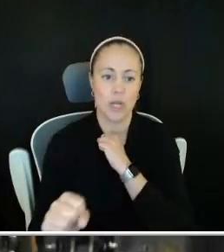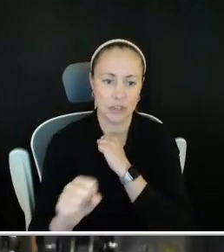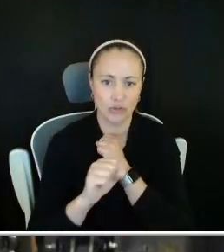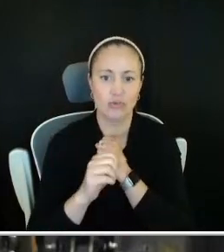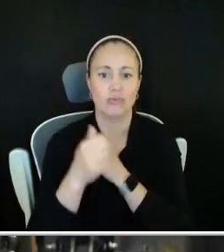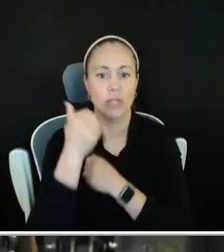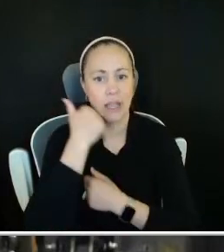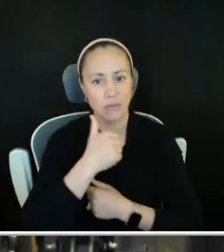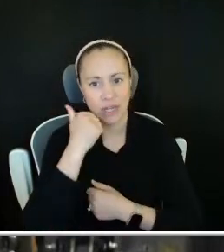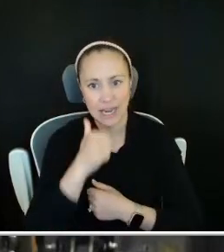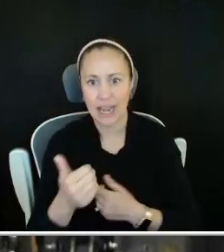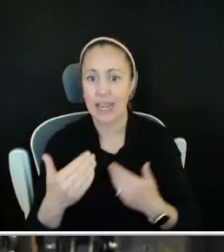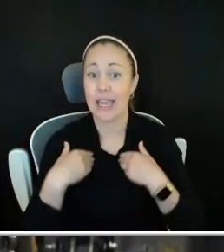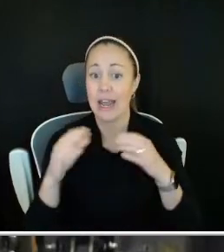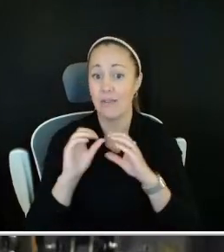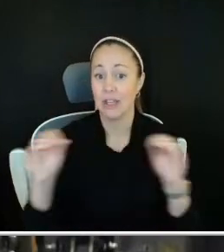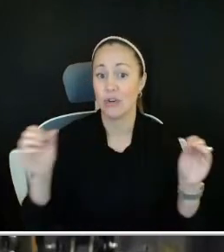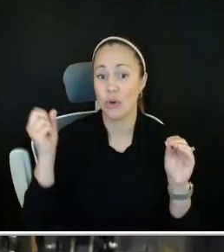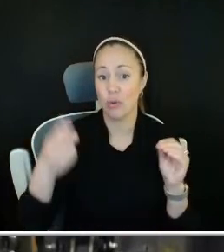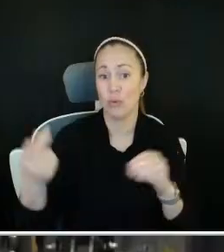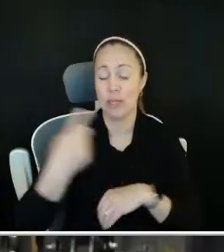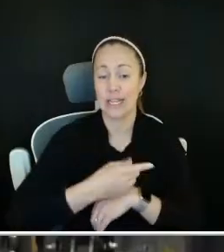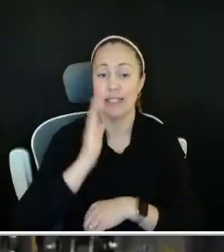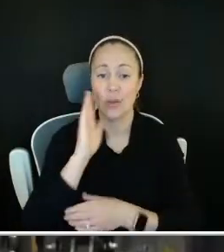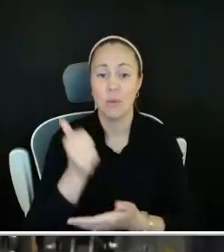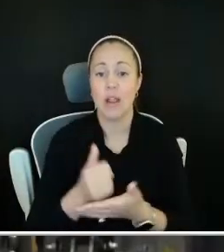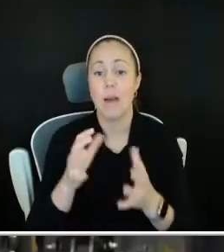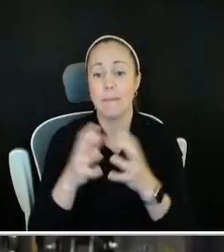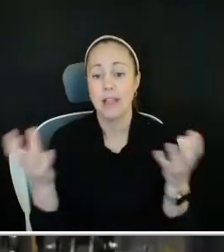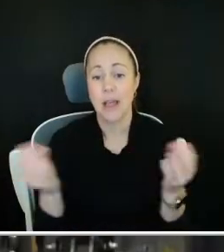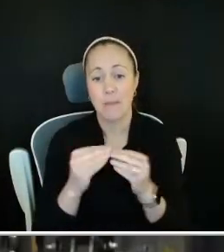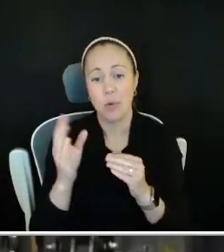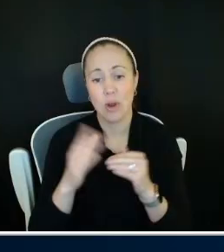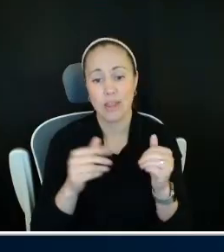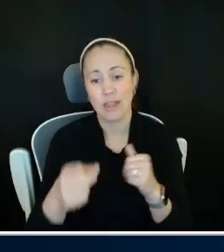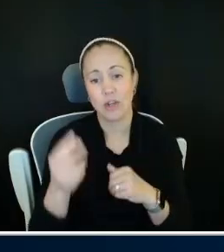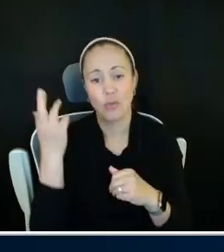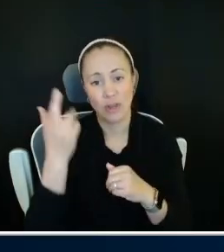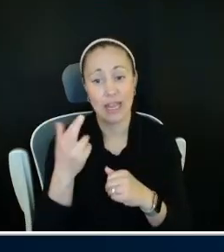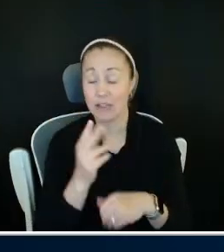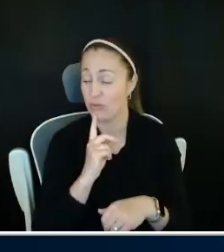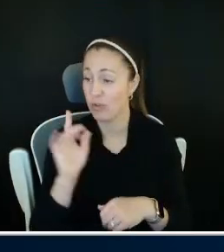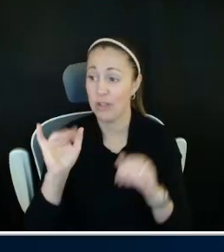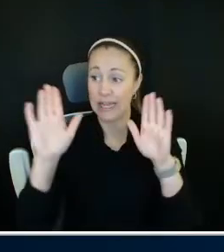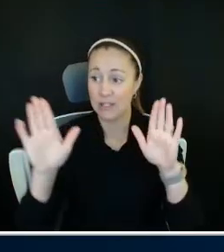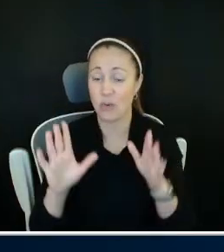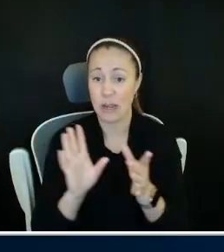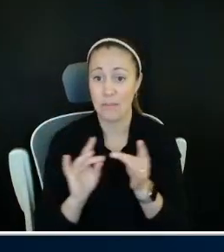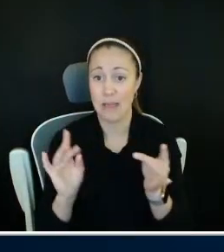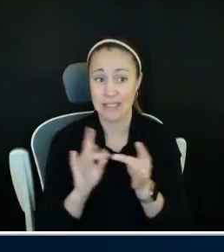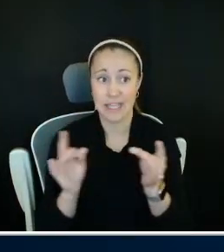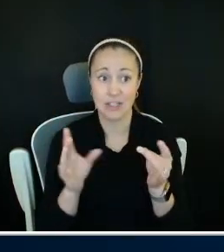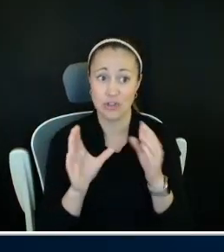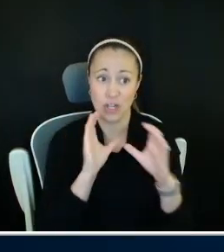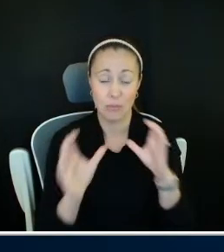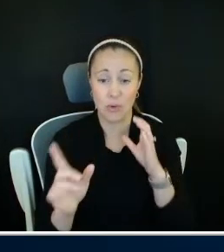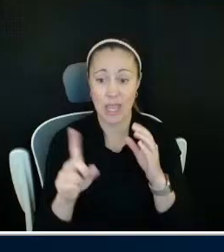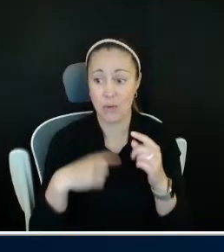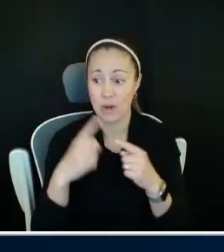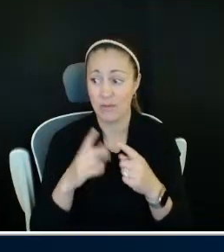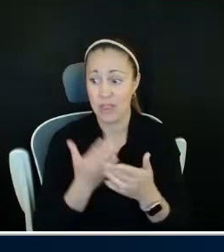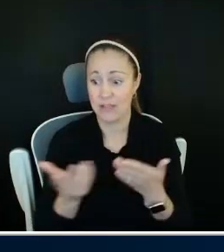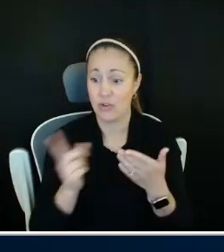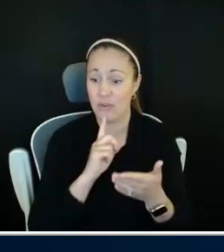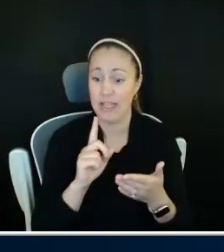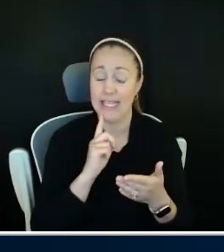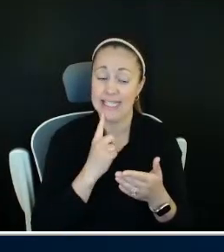days, it helps a lot more than you'd realize. Sure, that's a great message to get across when things are so intense on every level. Thank you